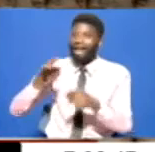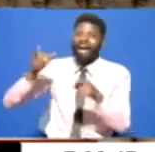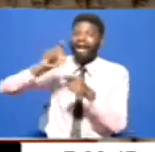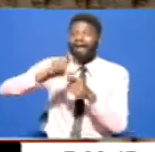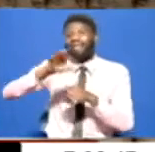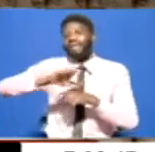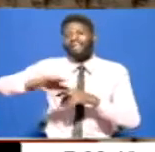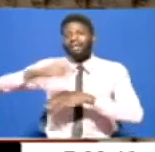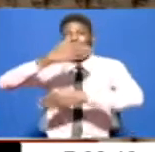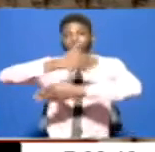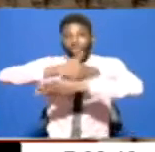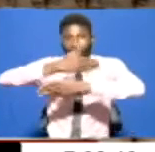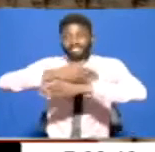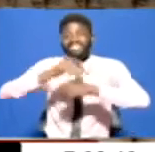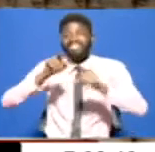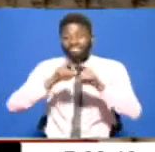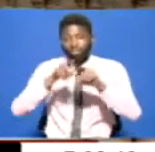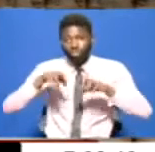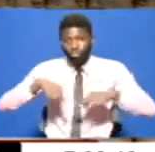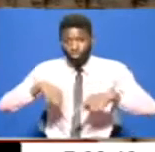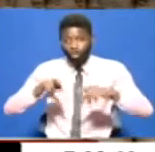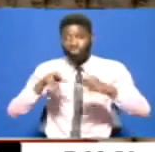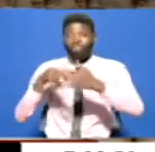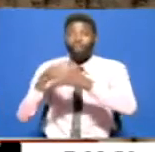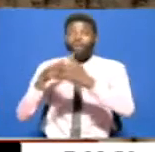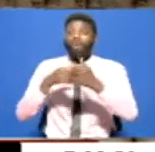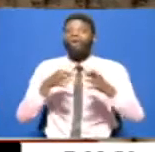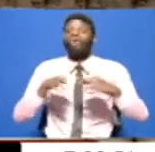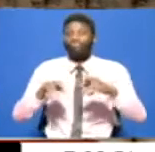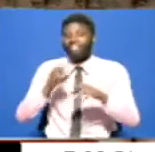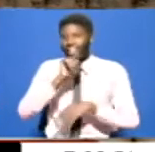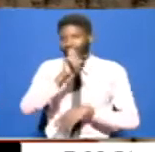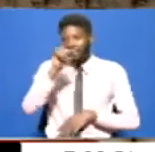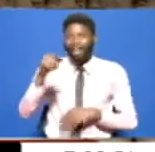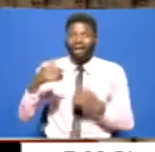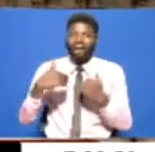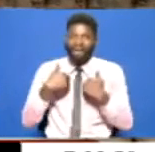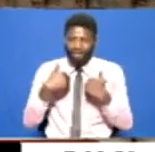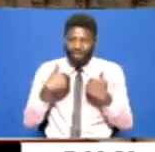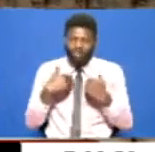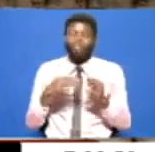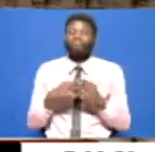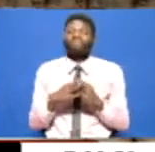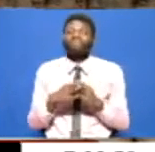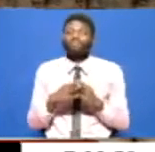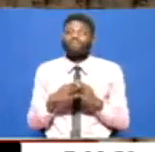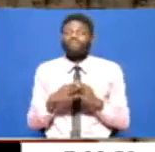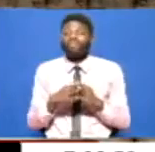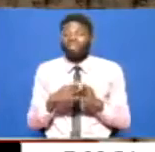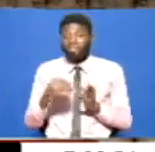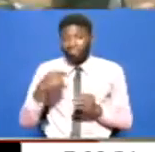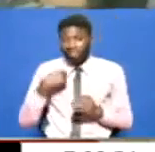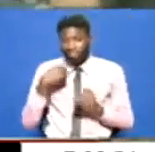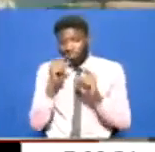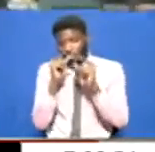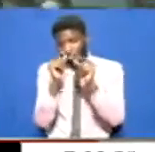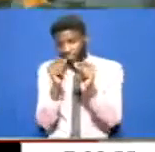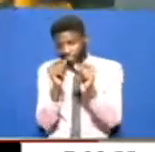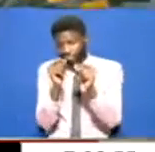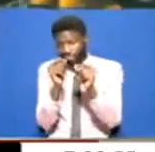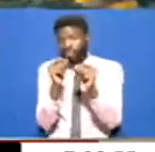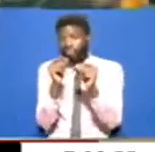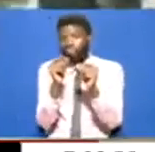We have roadblocks on all the roads leading to that area. So what I'm saying is very calm.